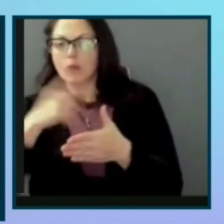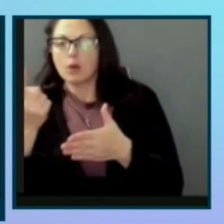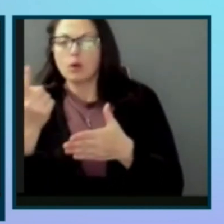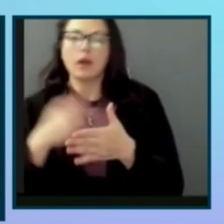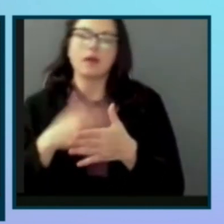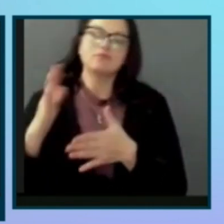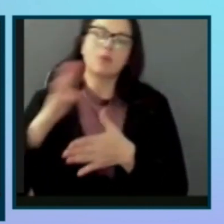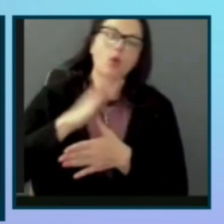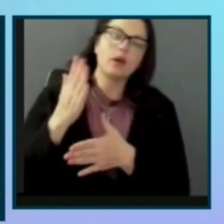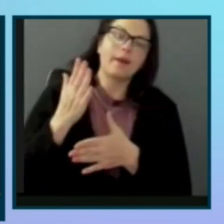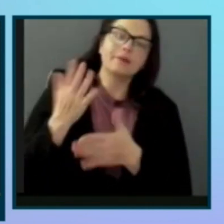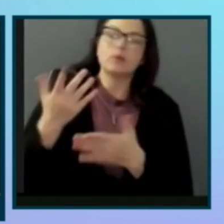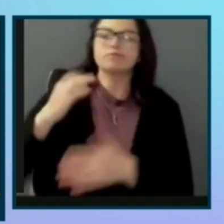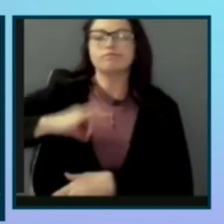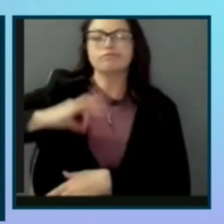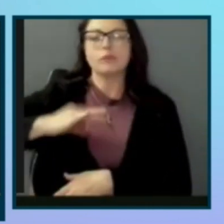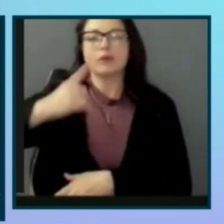type of testing.